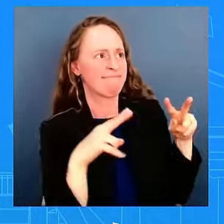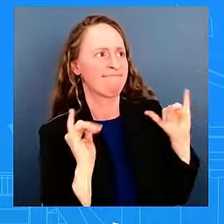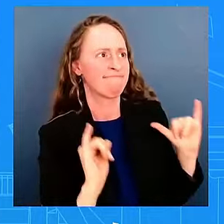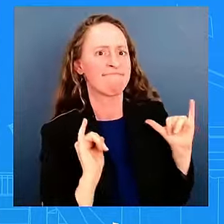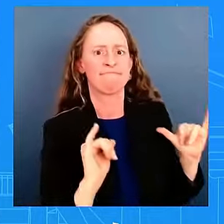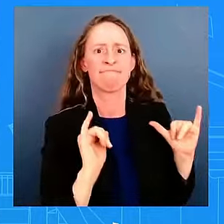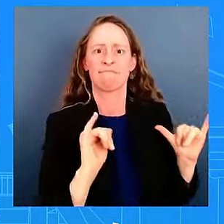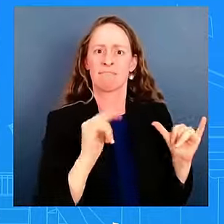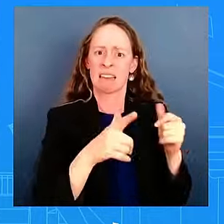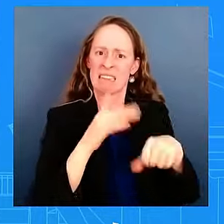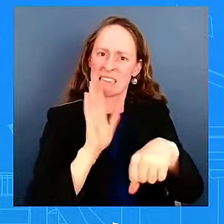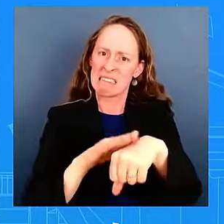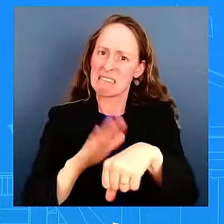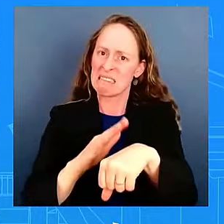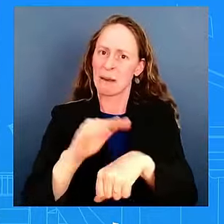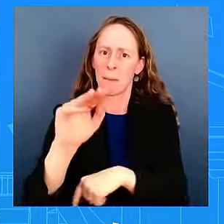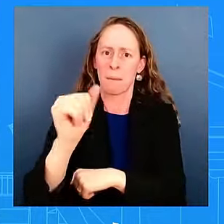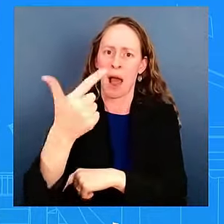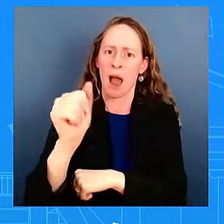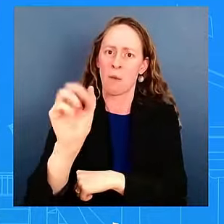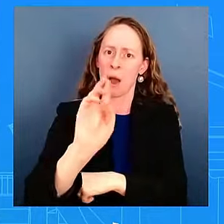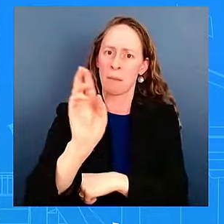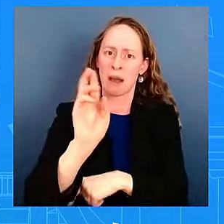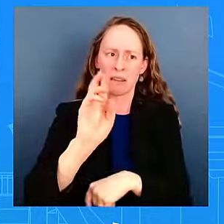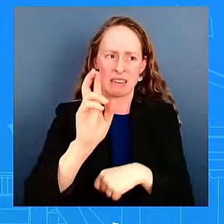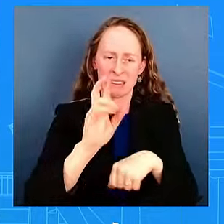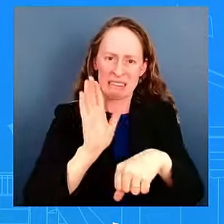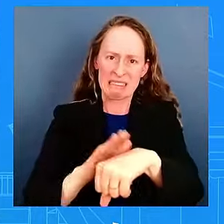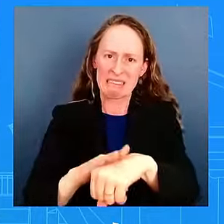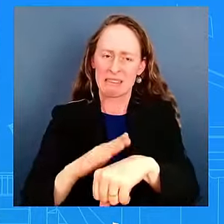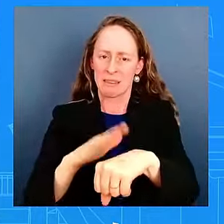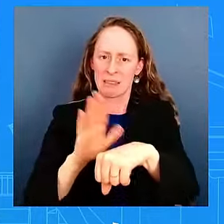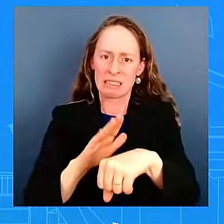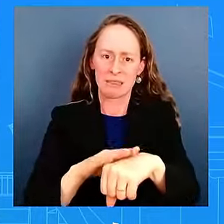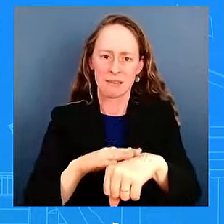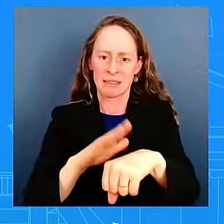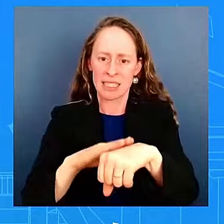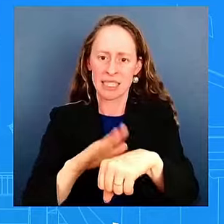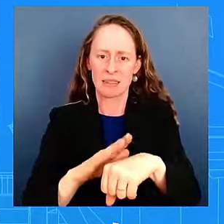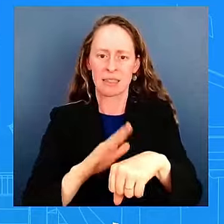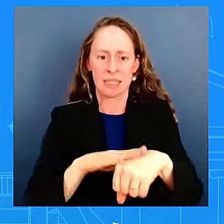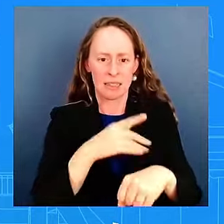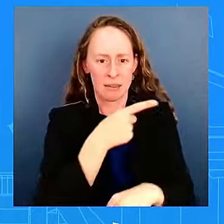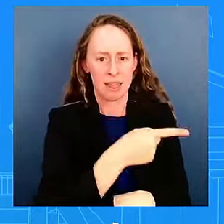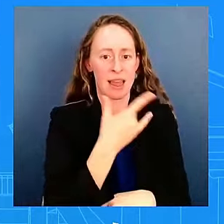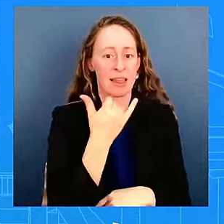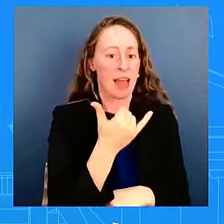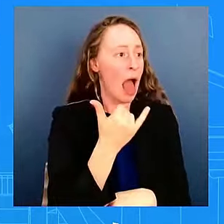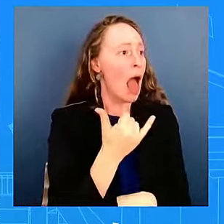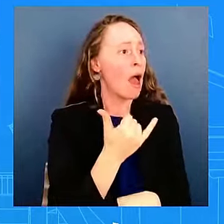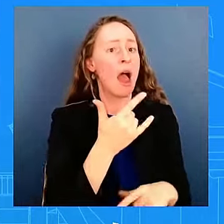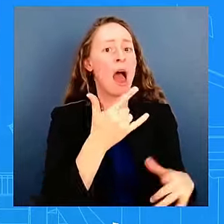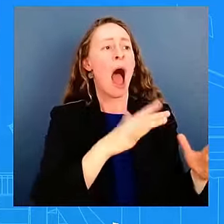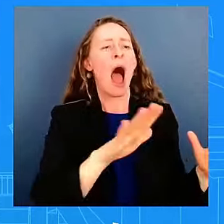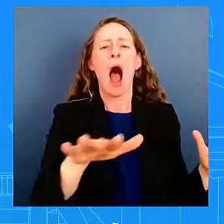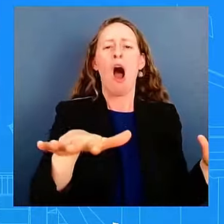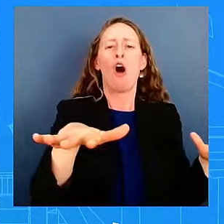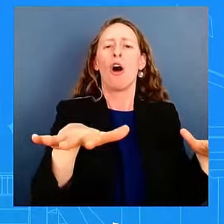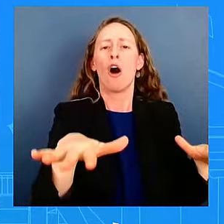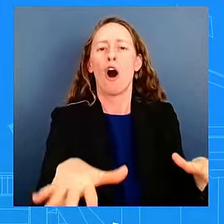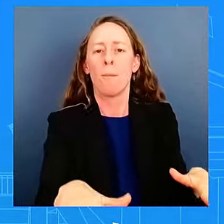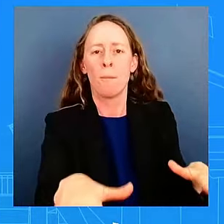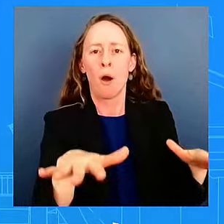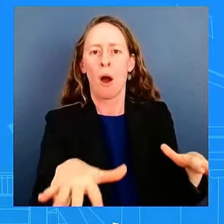So how do you get that message across while bringing the temperature down? How is that phrasing going to be replaced? Is it going to be replaced?